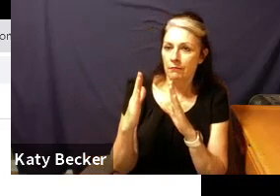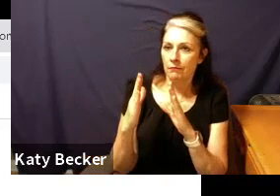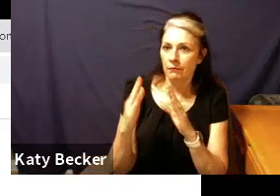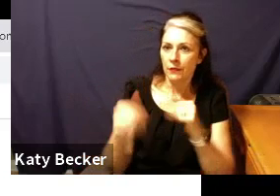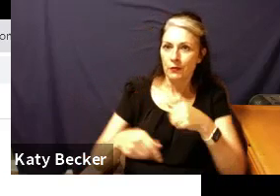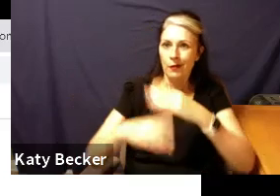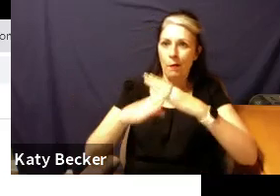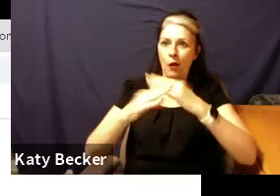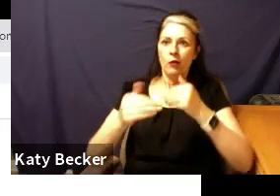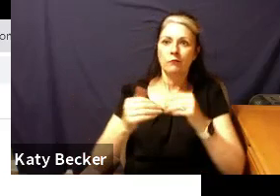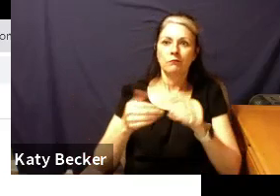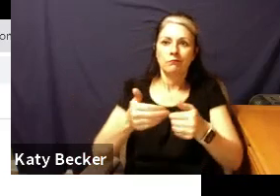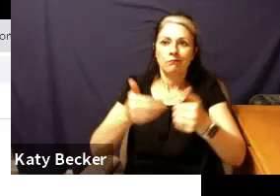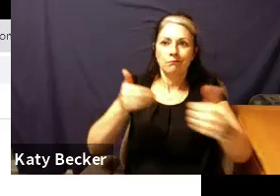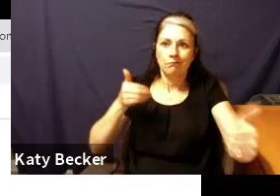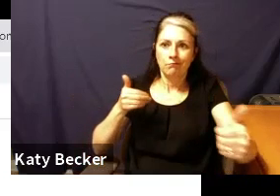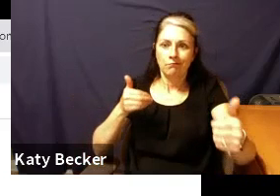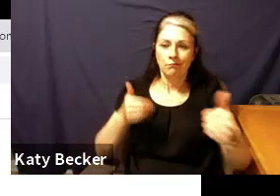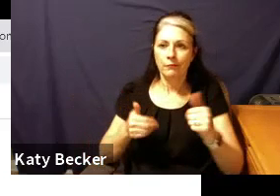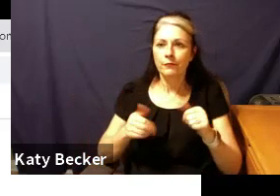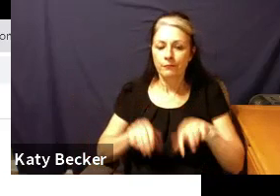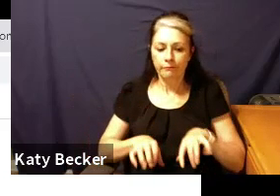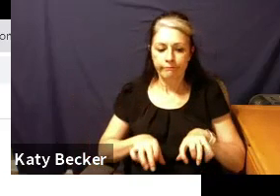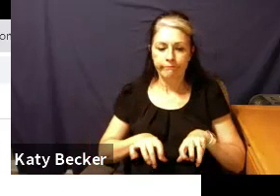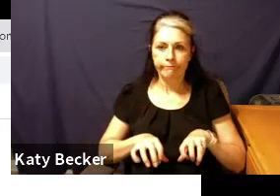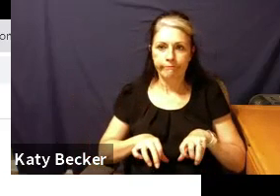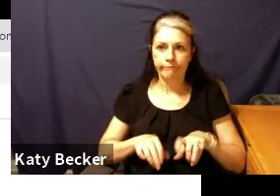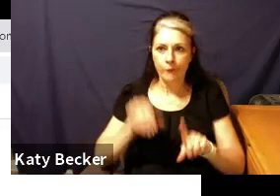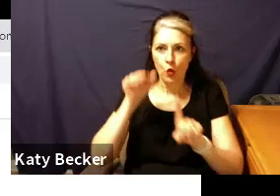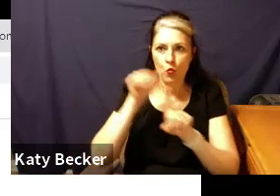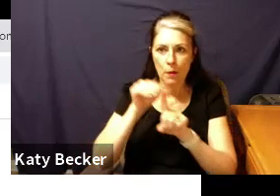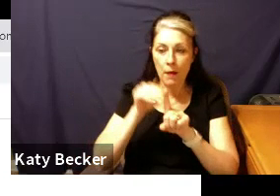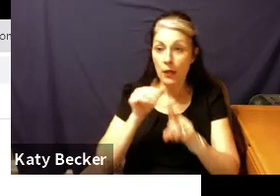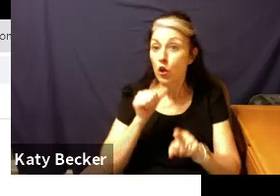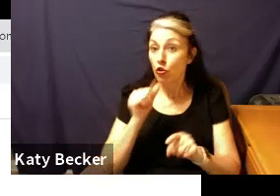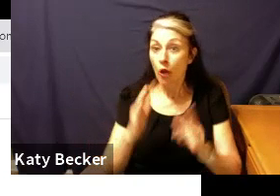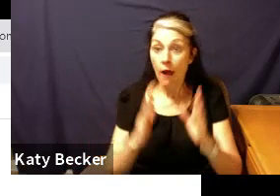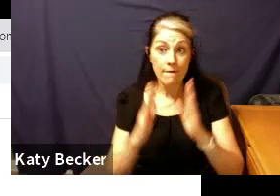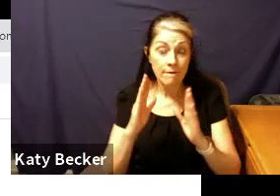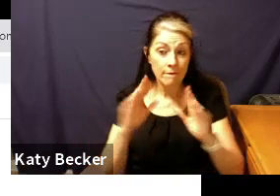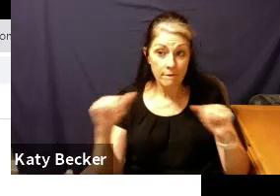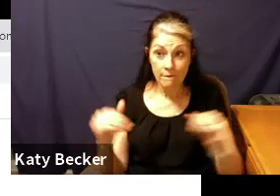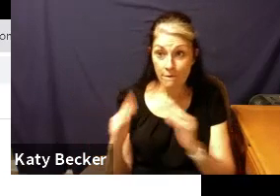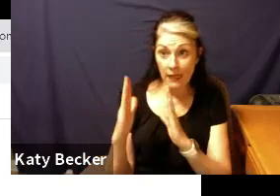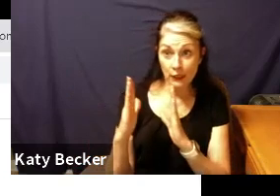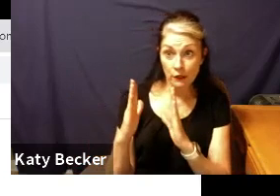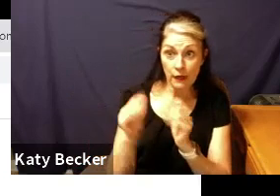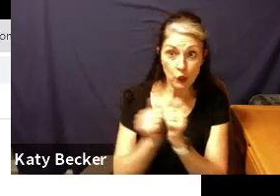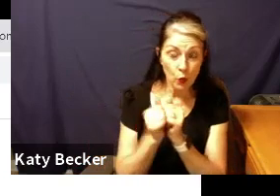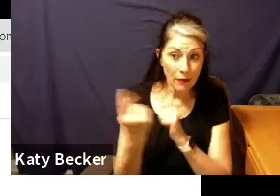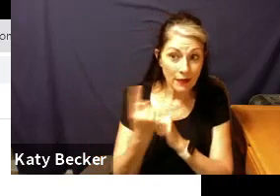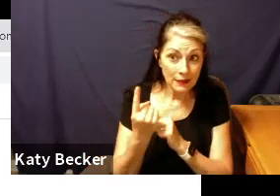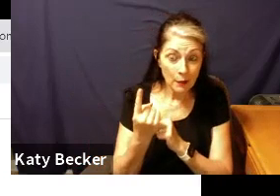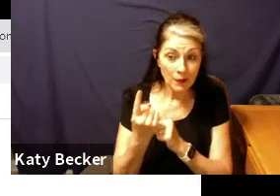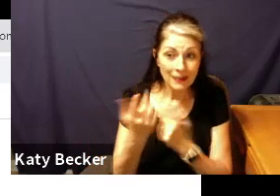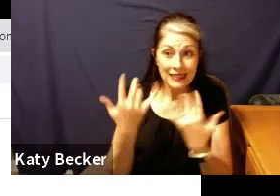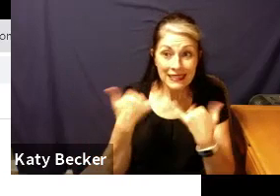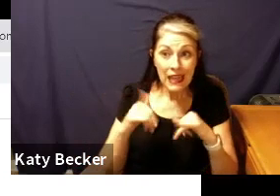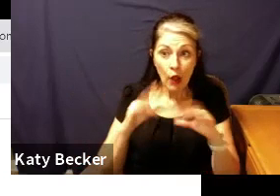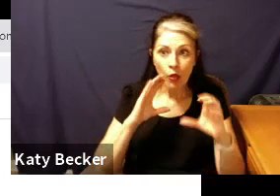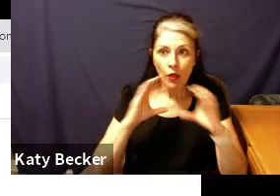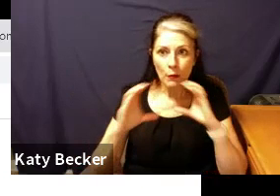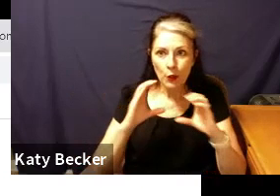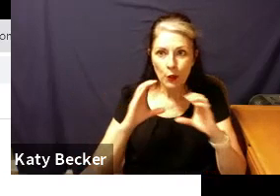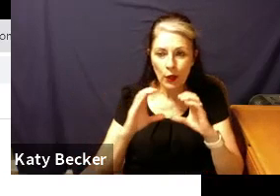really reminding them that even though you may not be face to face with someone, the kind of communication that you